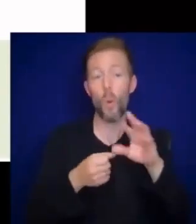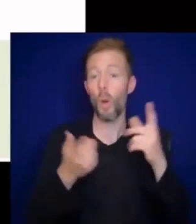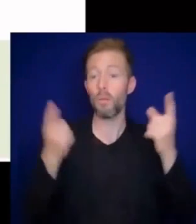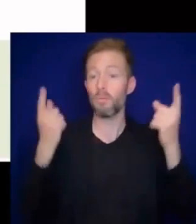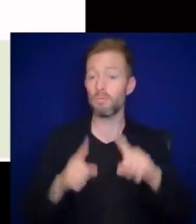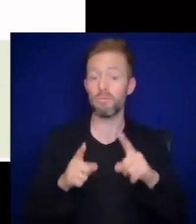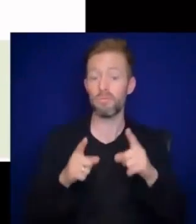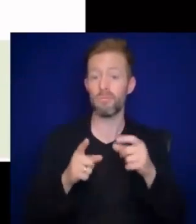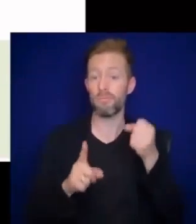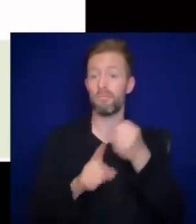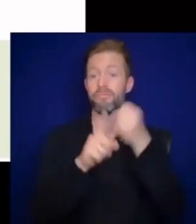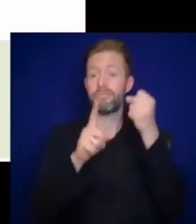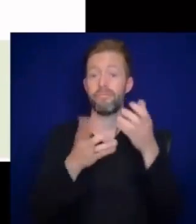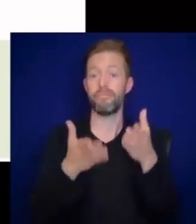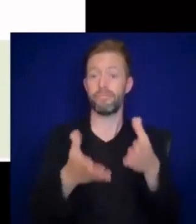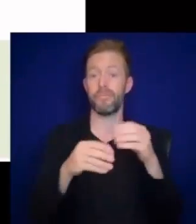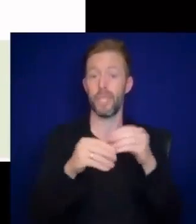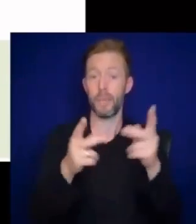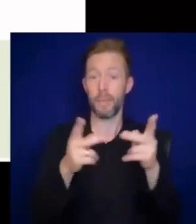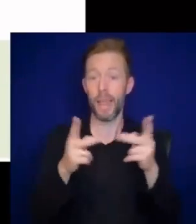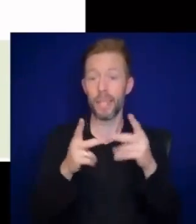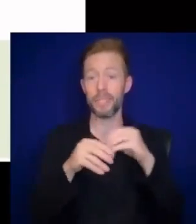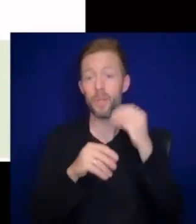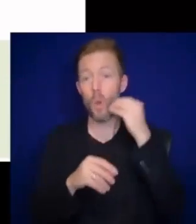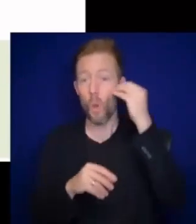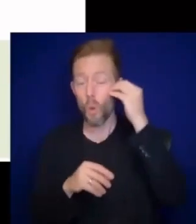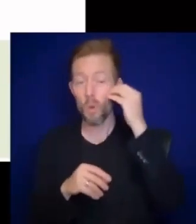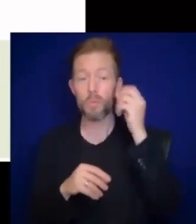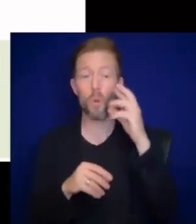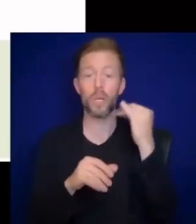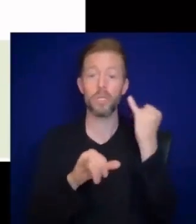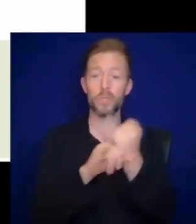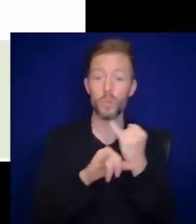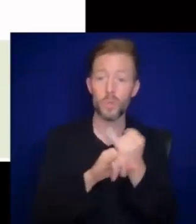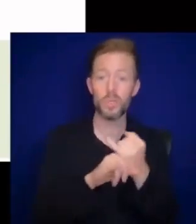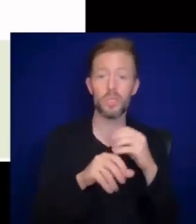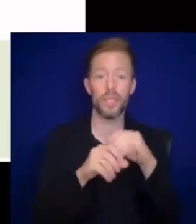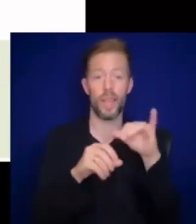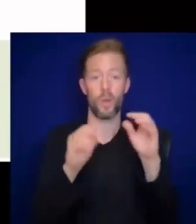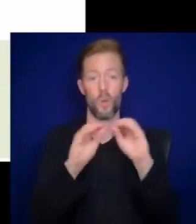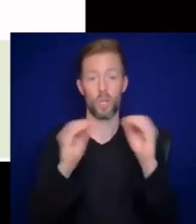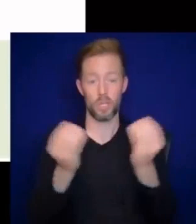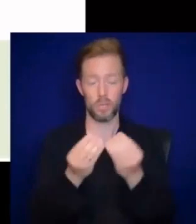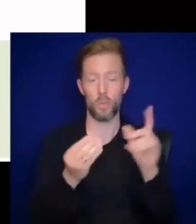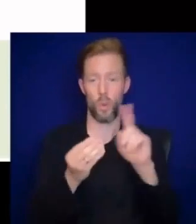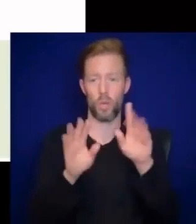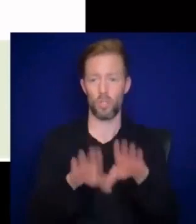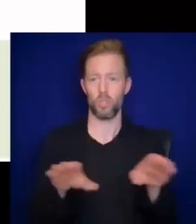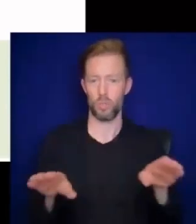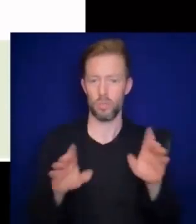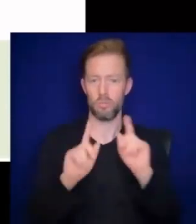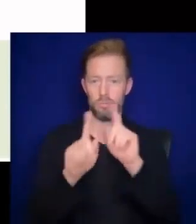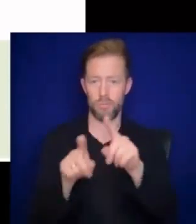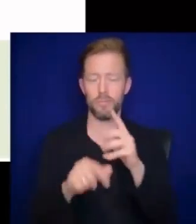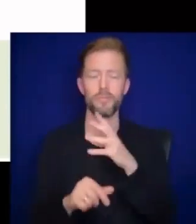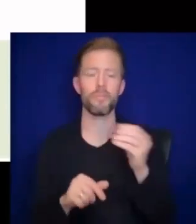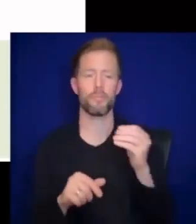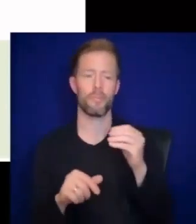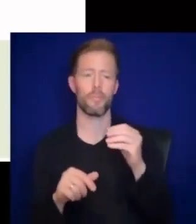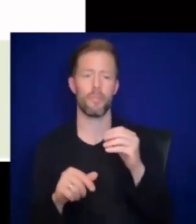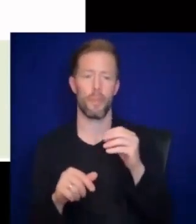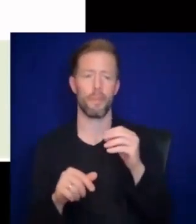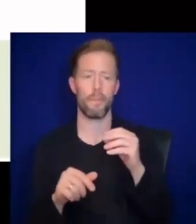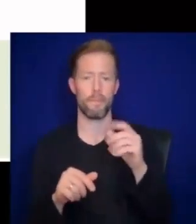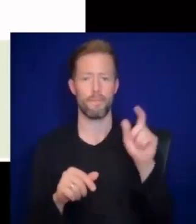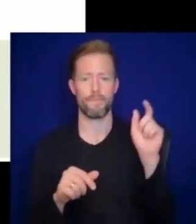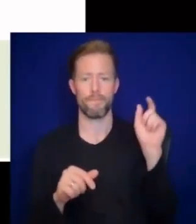just there in the place, in the home or in the institution, in the organization where children are attending. And